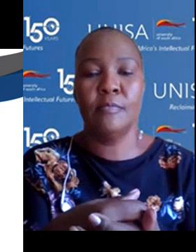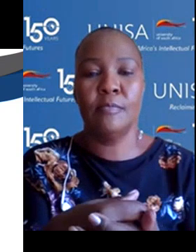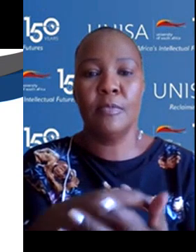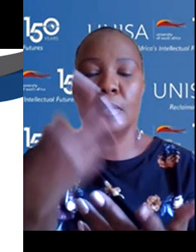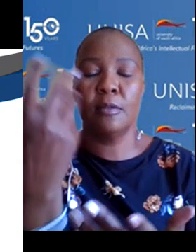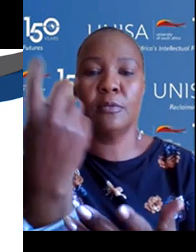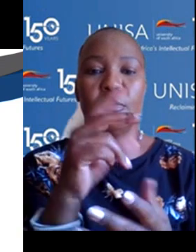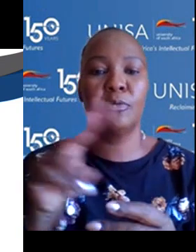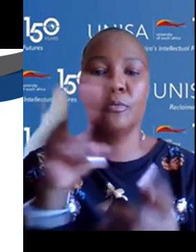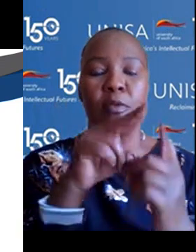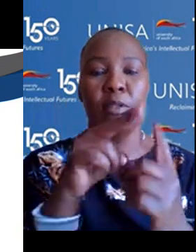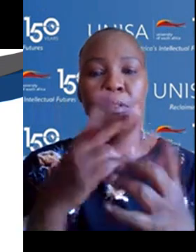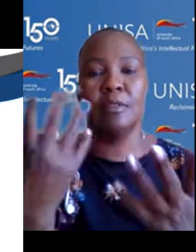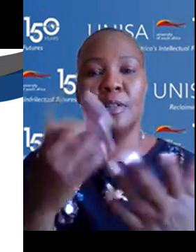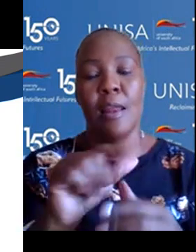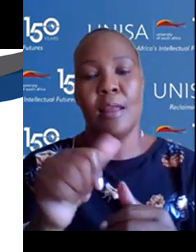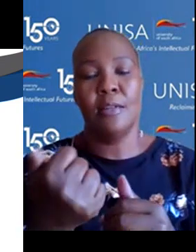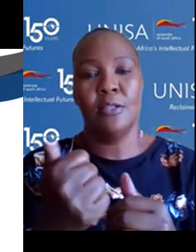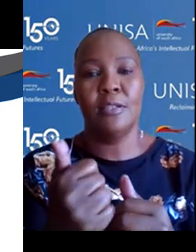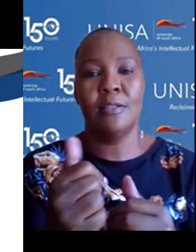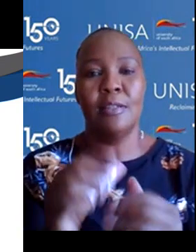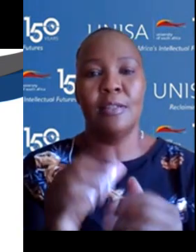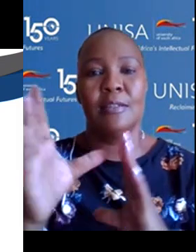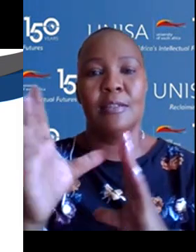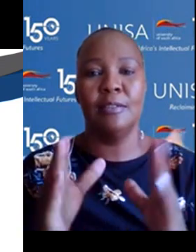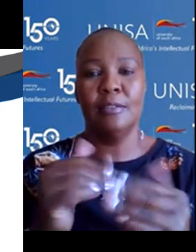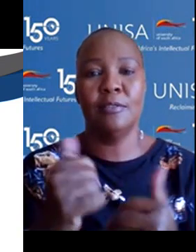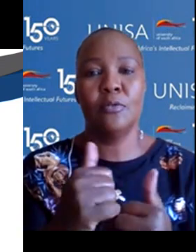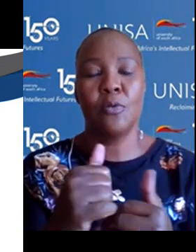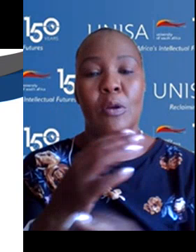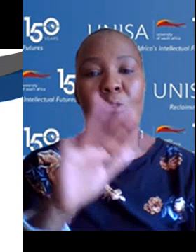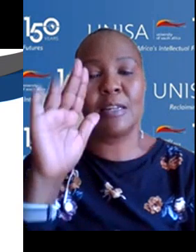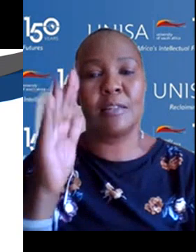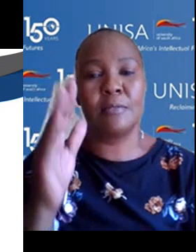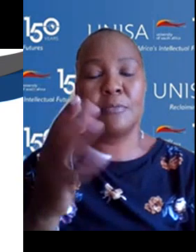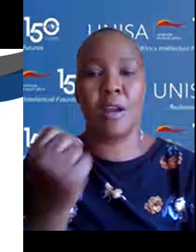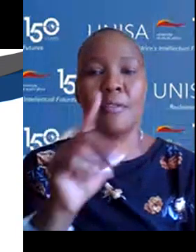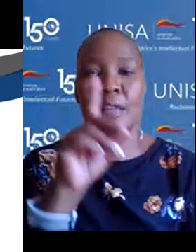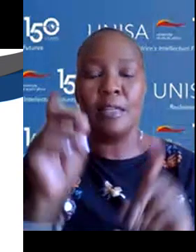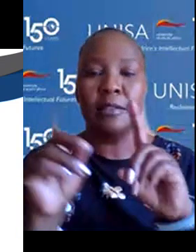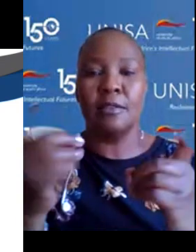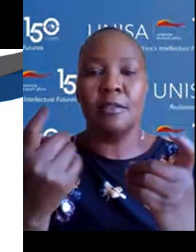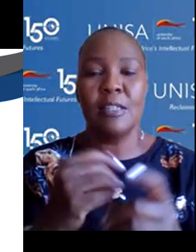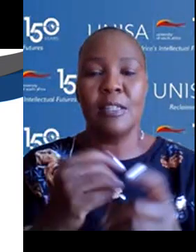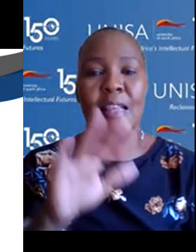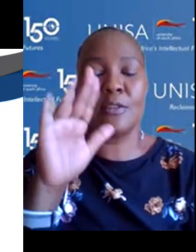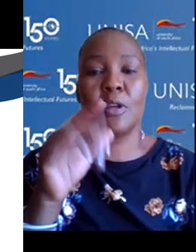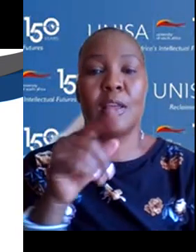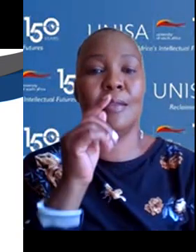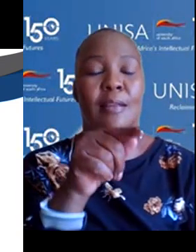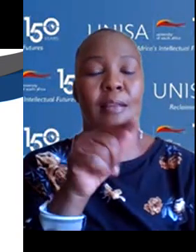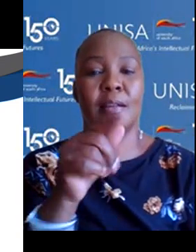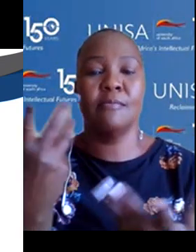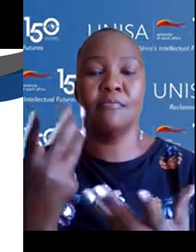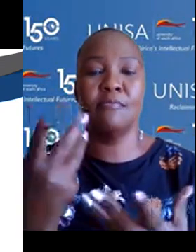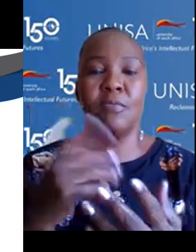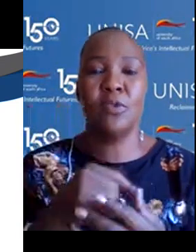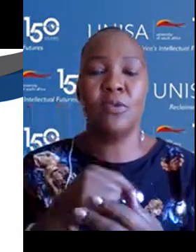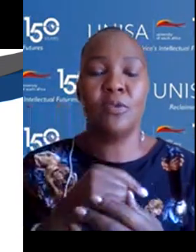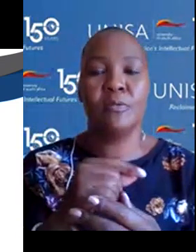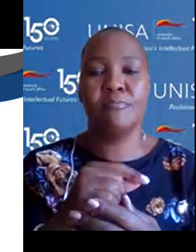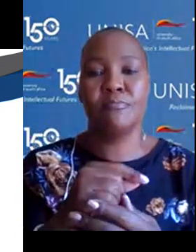You'll see next to the chat window, there's a little raise hand. If you have a question, raise your hand and we will get to you